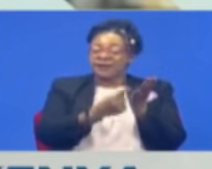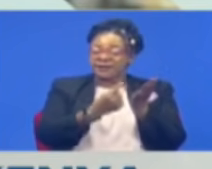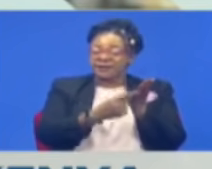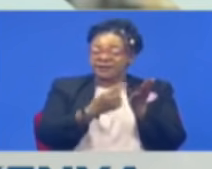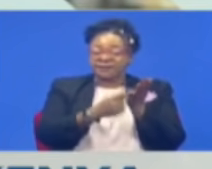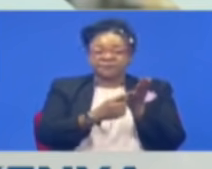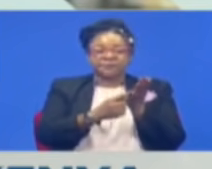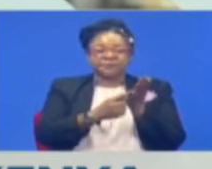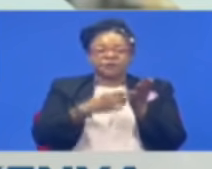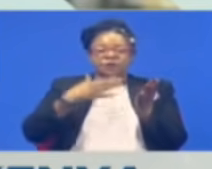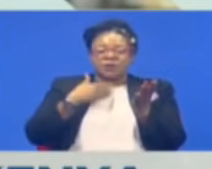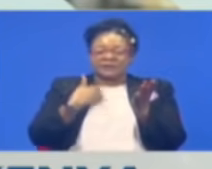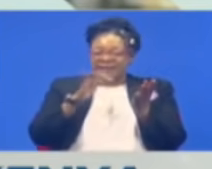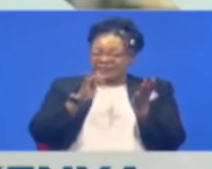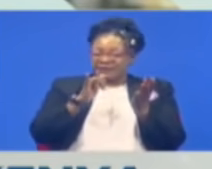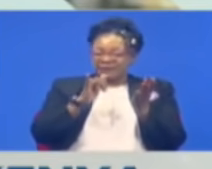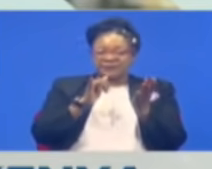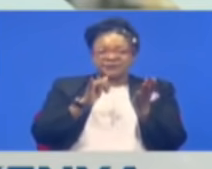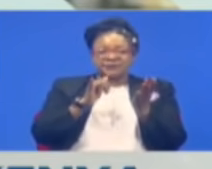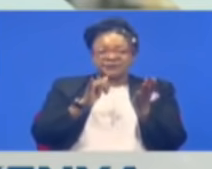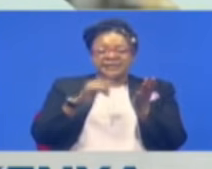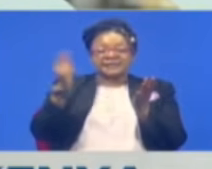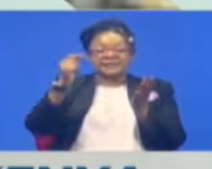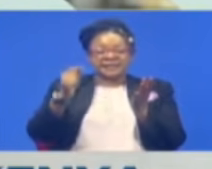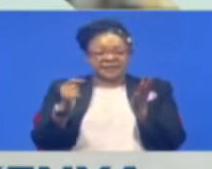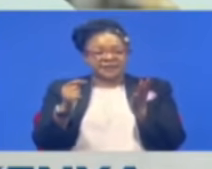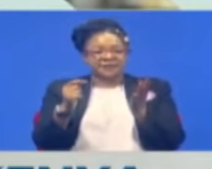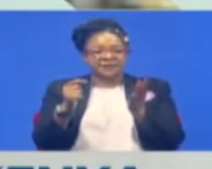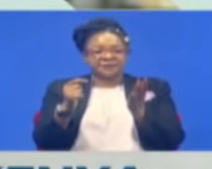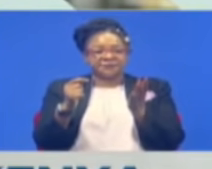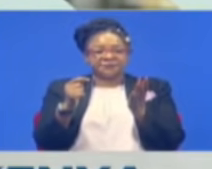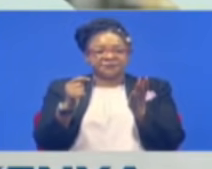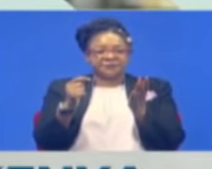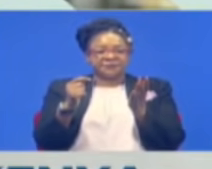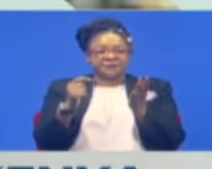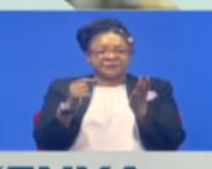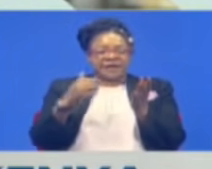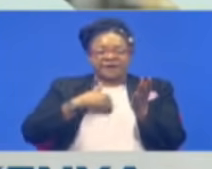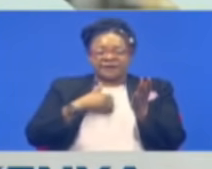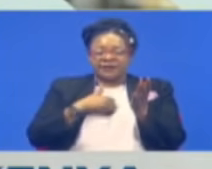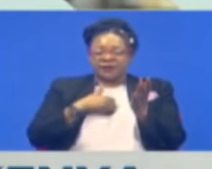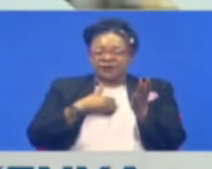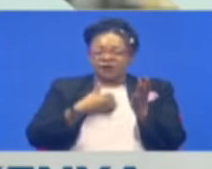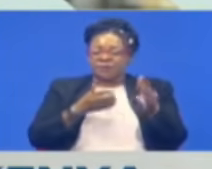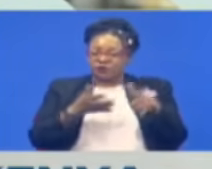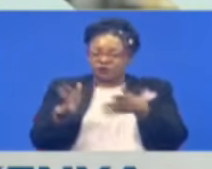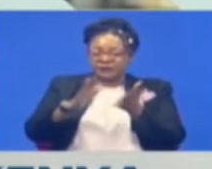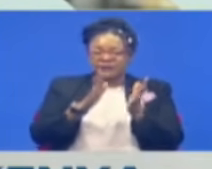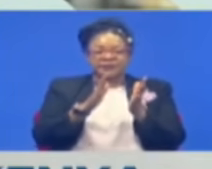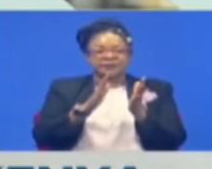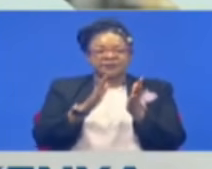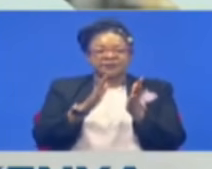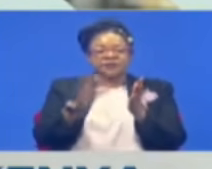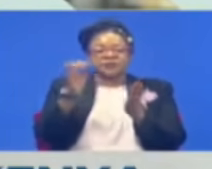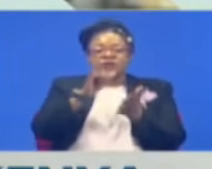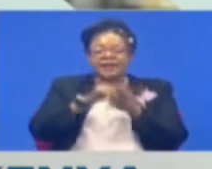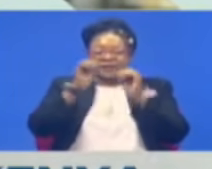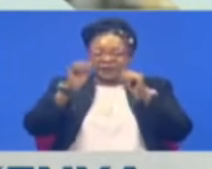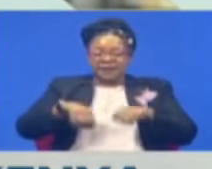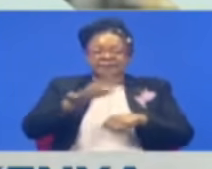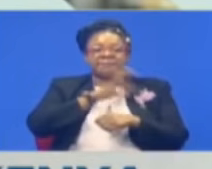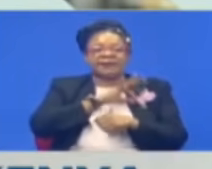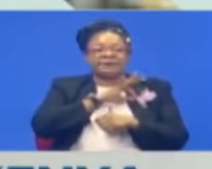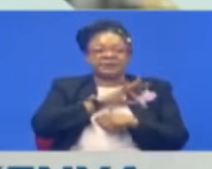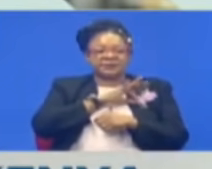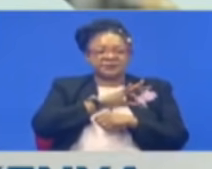looking at that fact, and Tanzania looking for opportunity, you know, in order to benefit the best